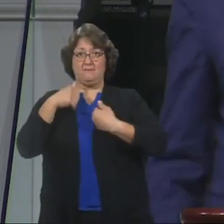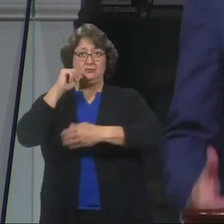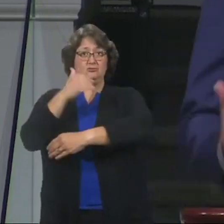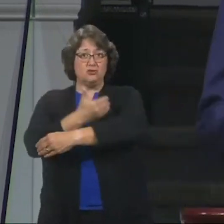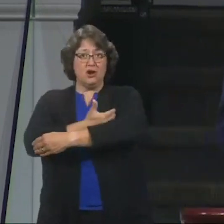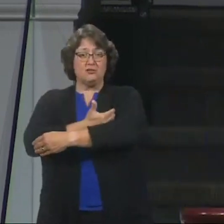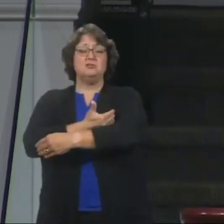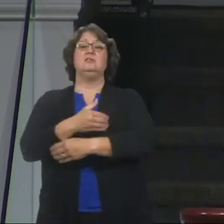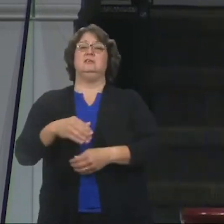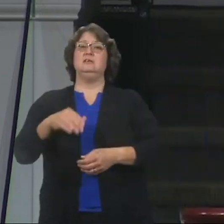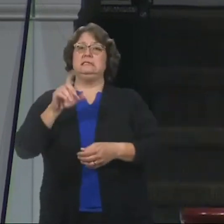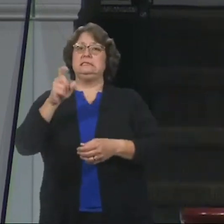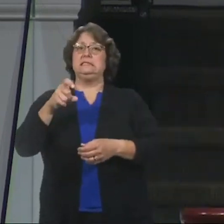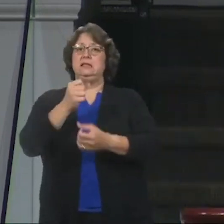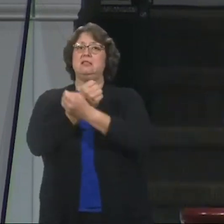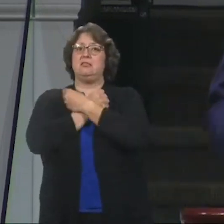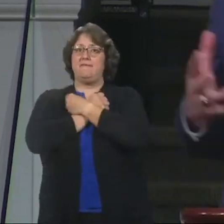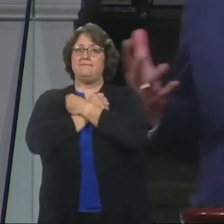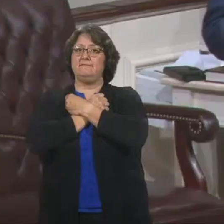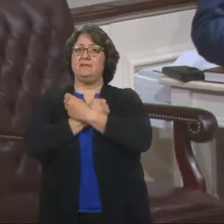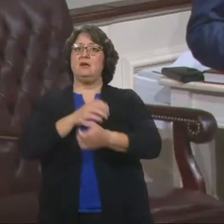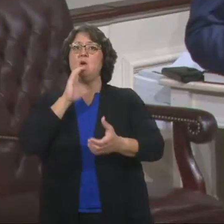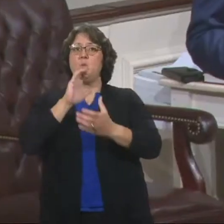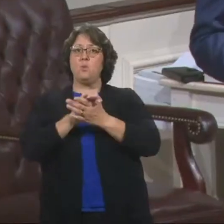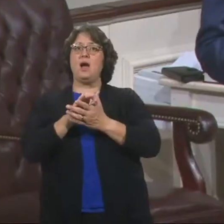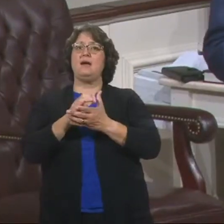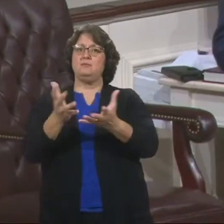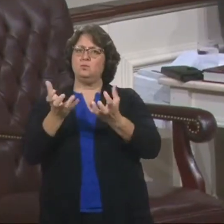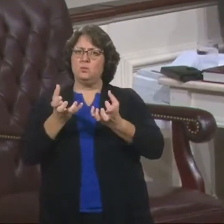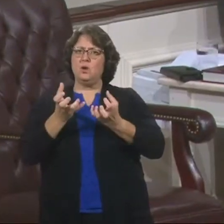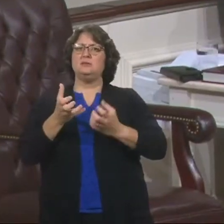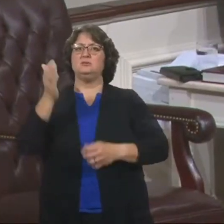especially is love. A wife yearns to